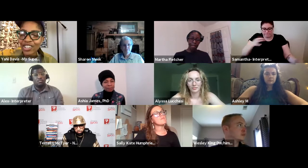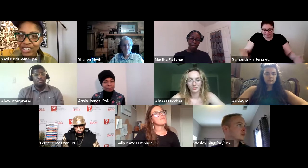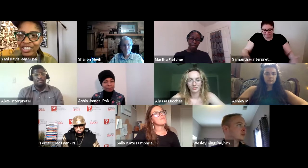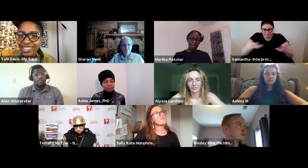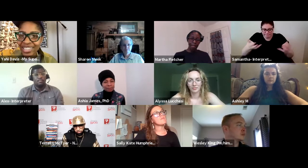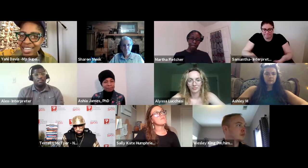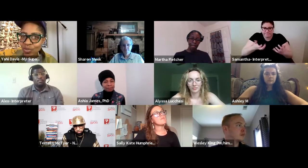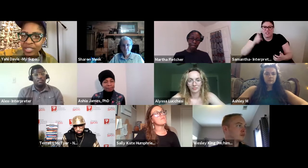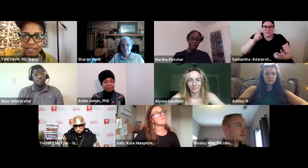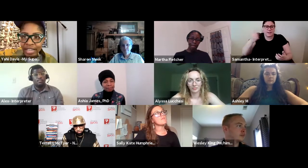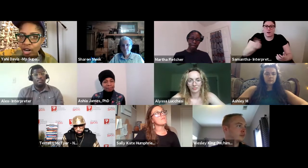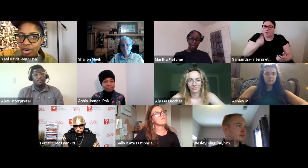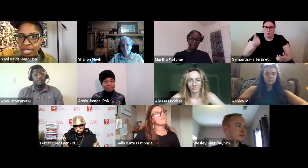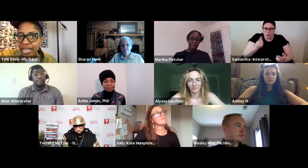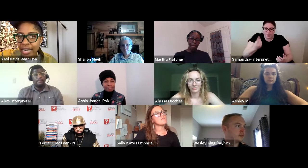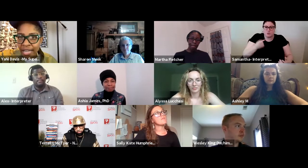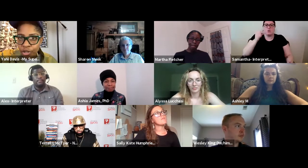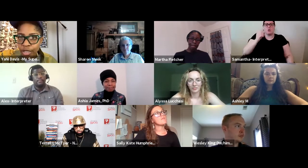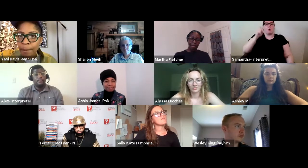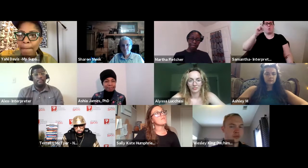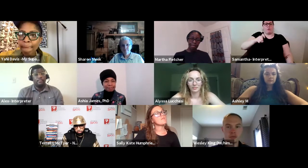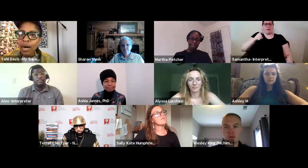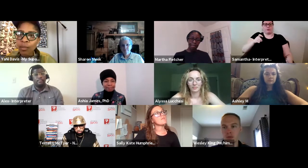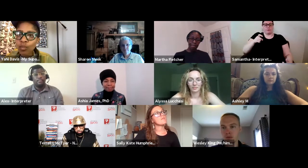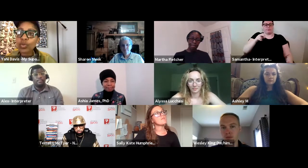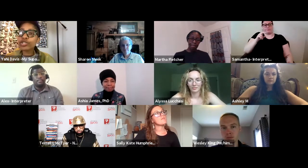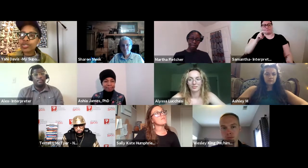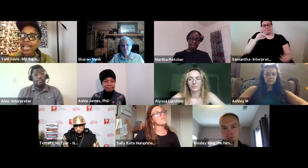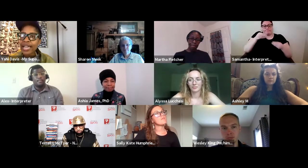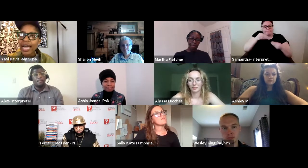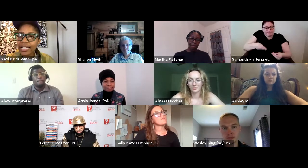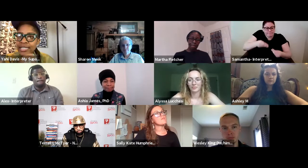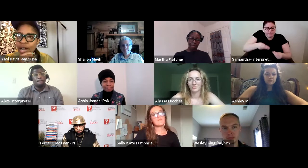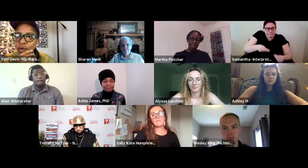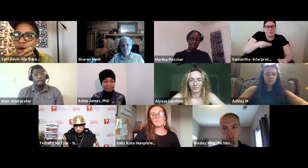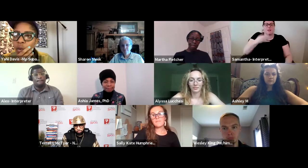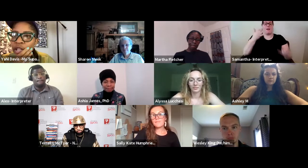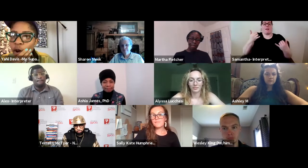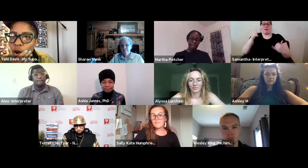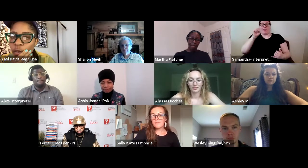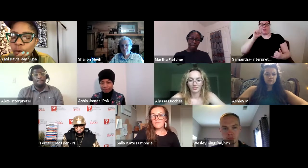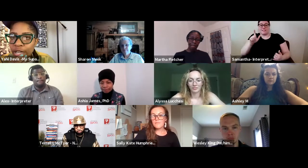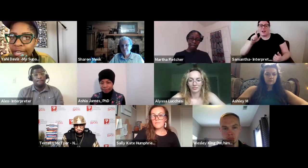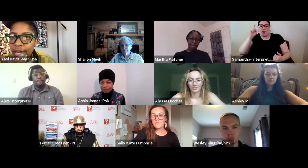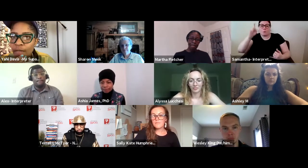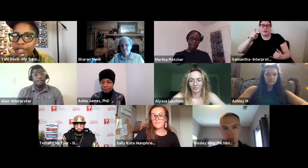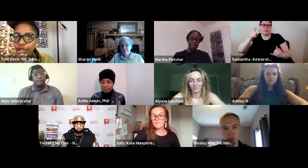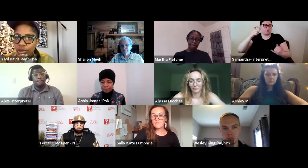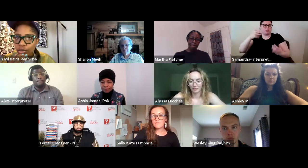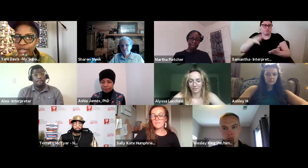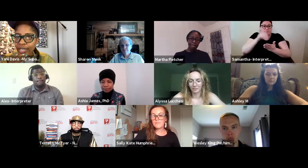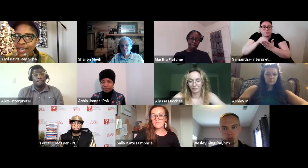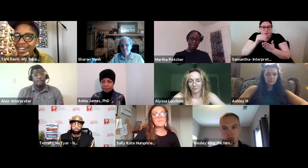excited to learn. Yes, we love that garden analogy. We use ASL with all three of